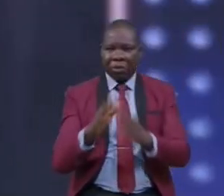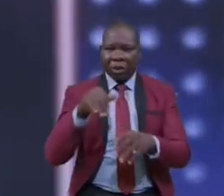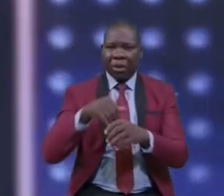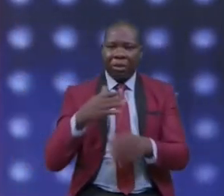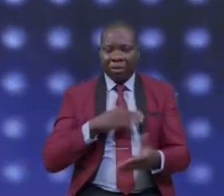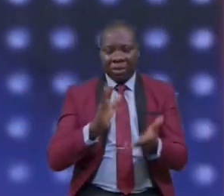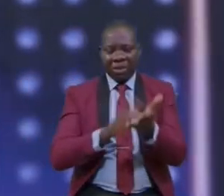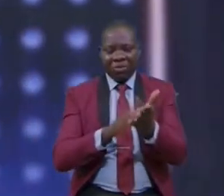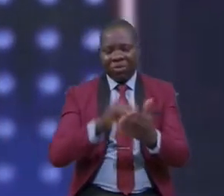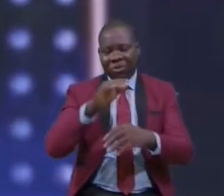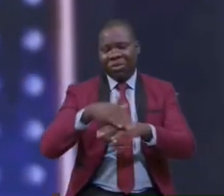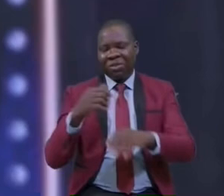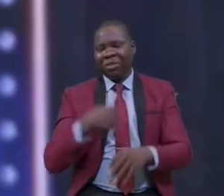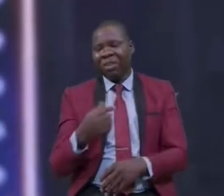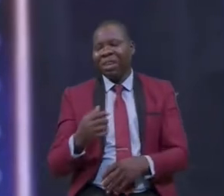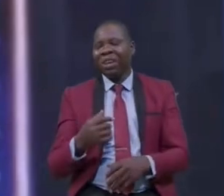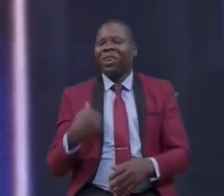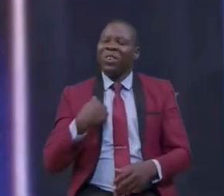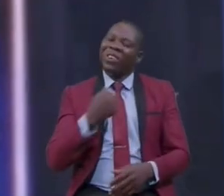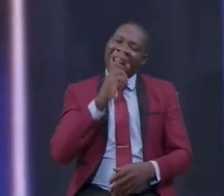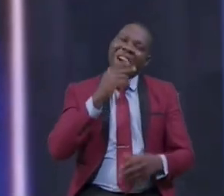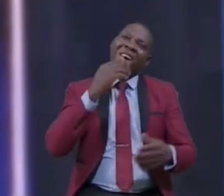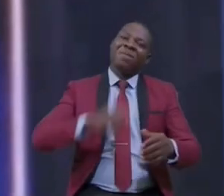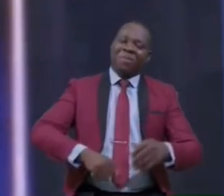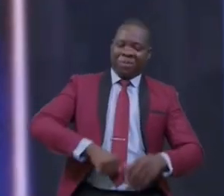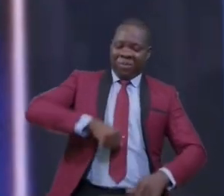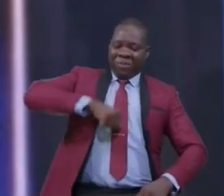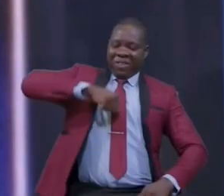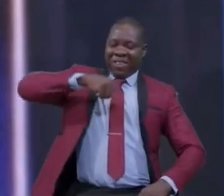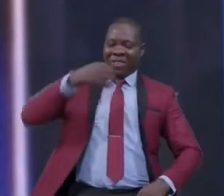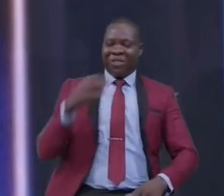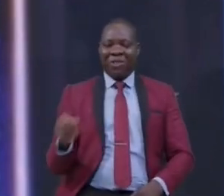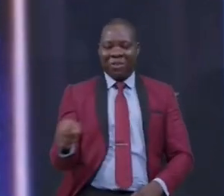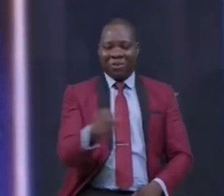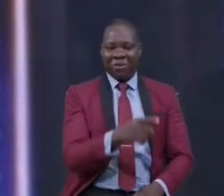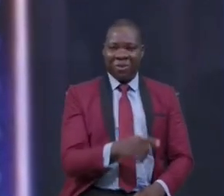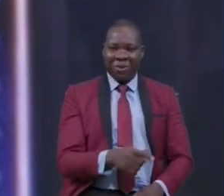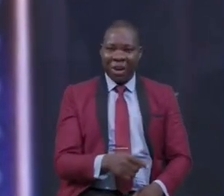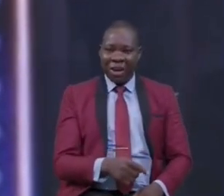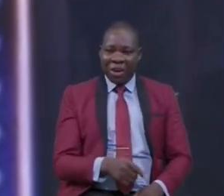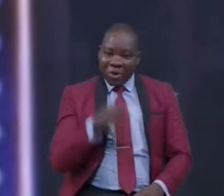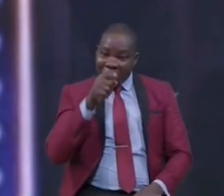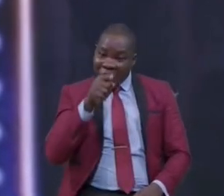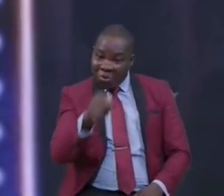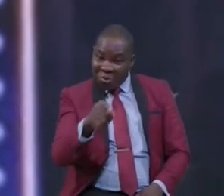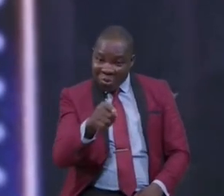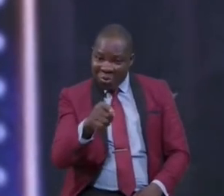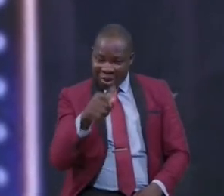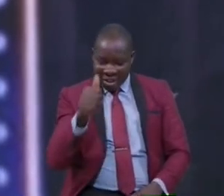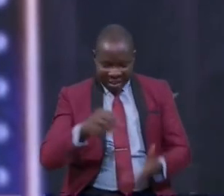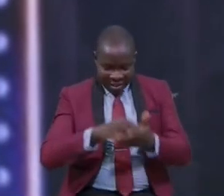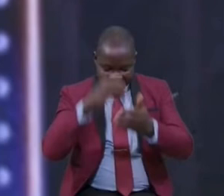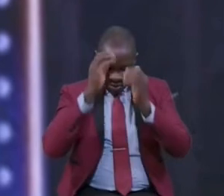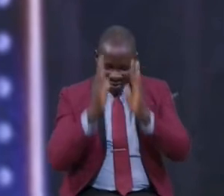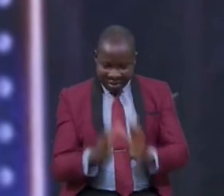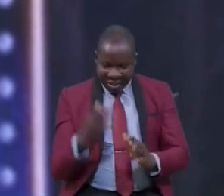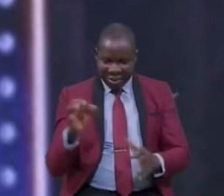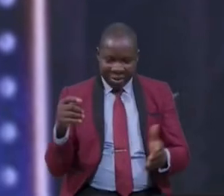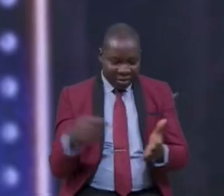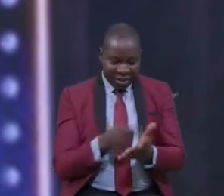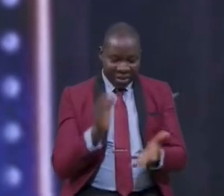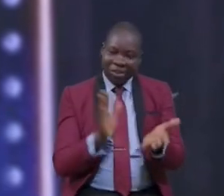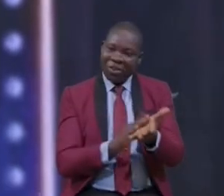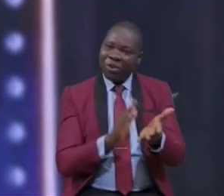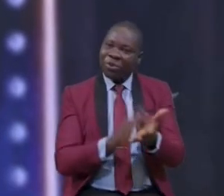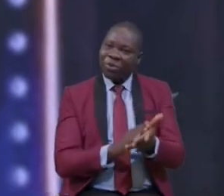of you." "Thank you, sir." "And that you are a student of this secondary school and